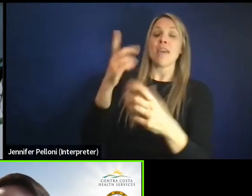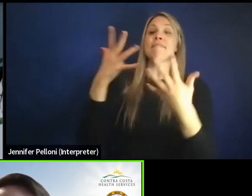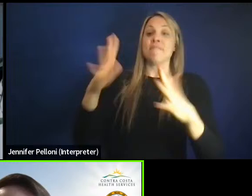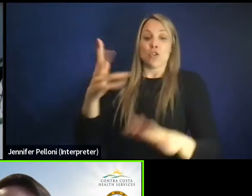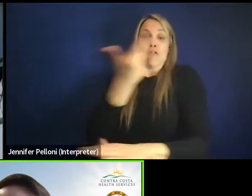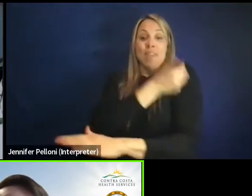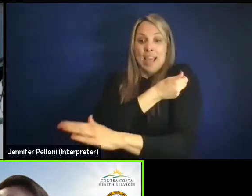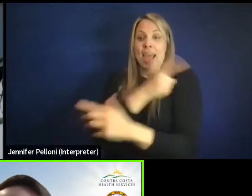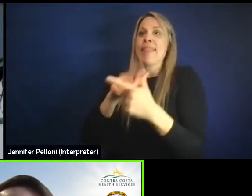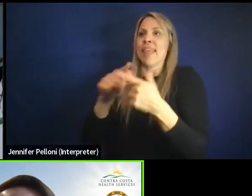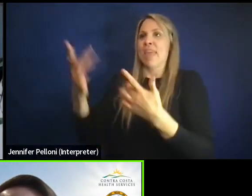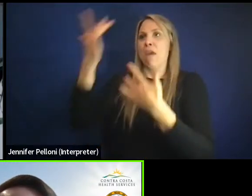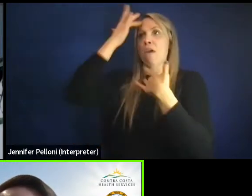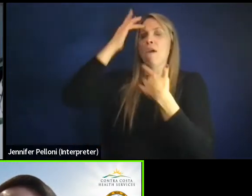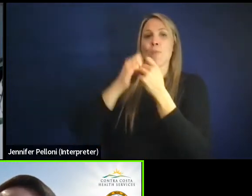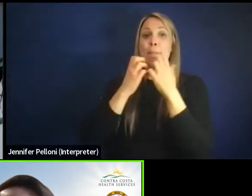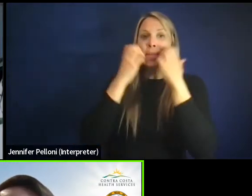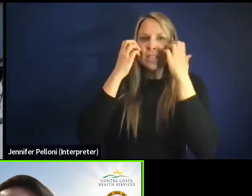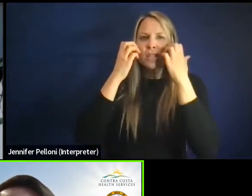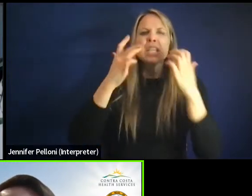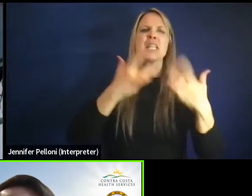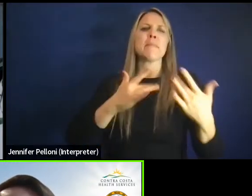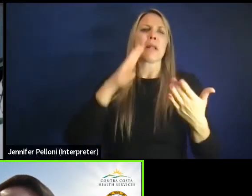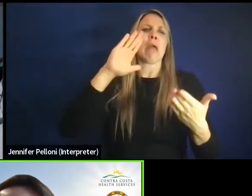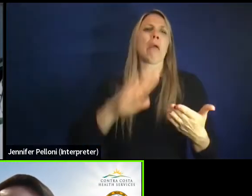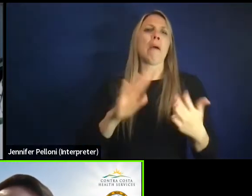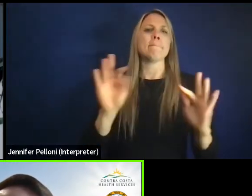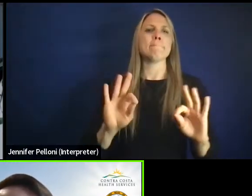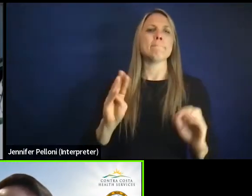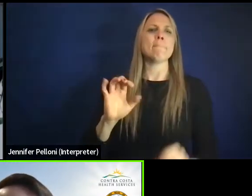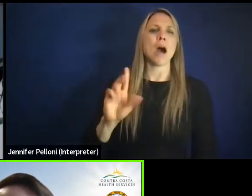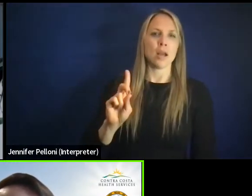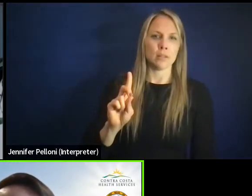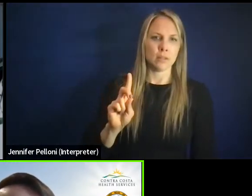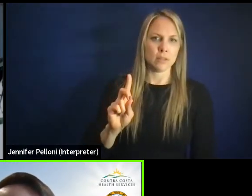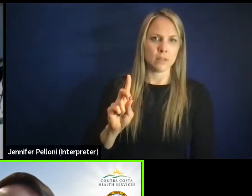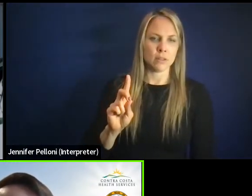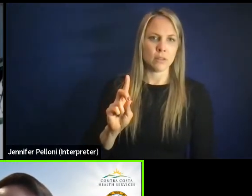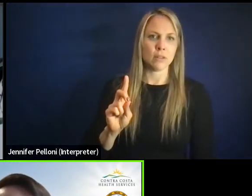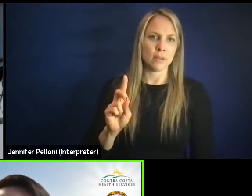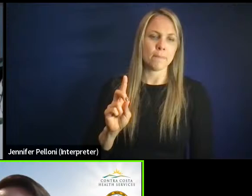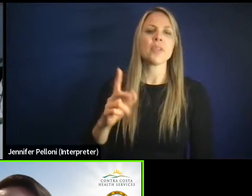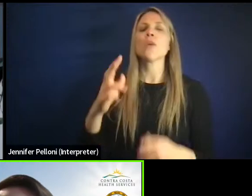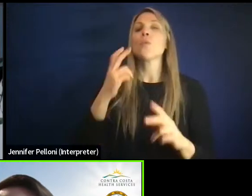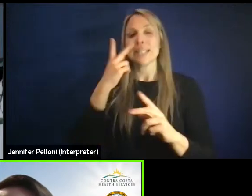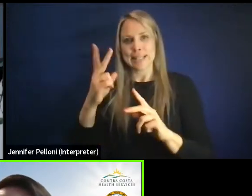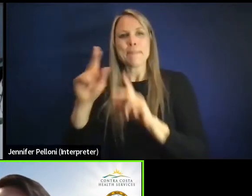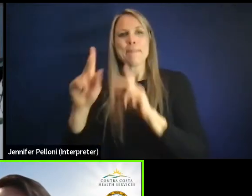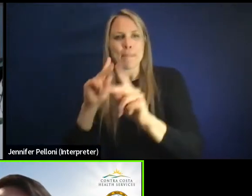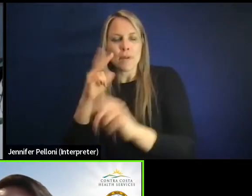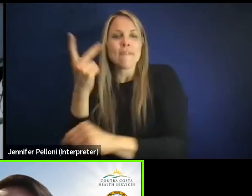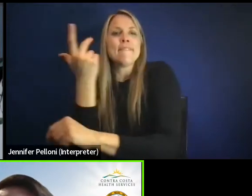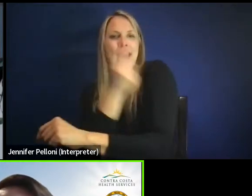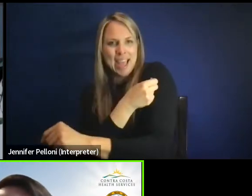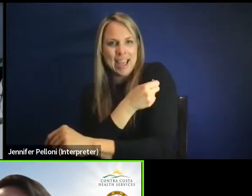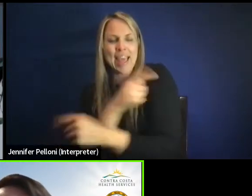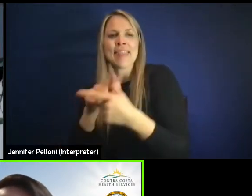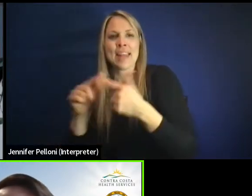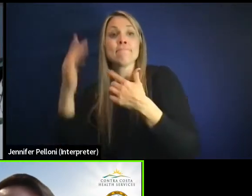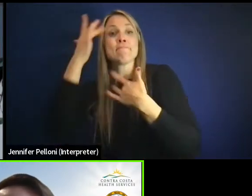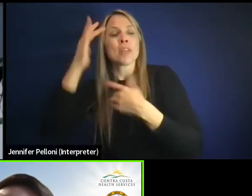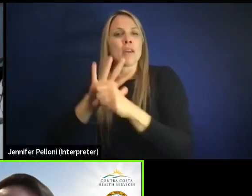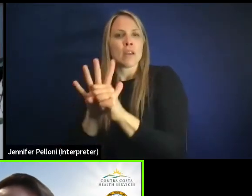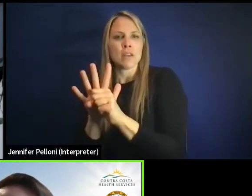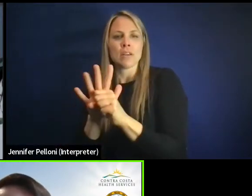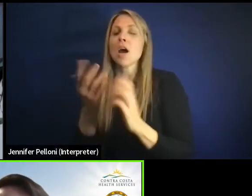with COVID. We do see some people get COVID after a vaccination. The COVID vaccines are